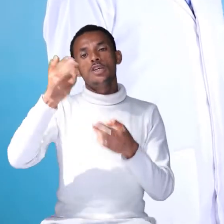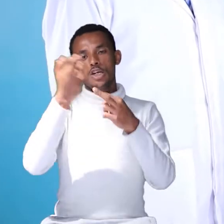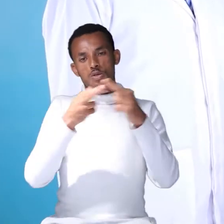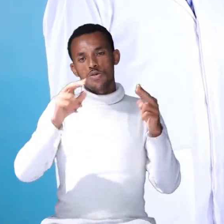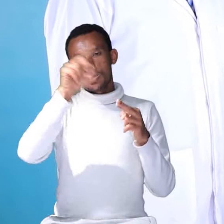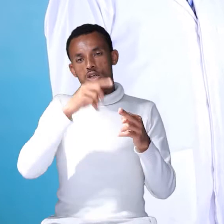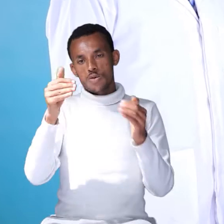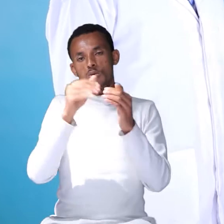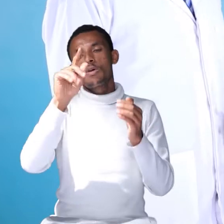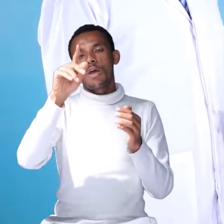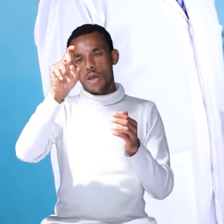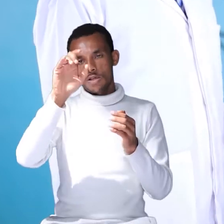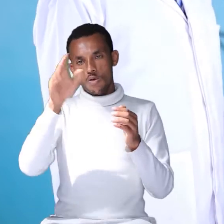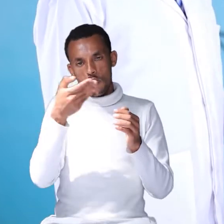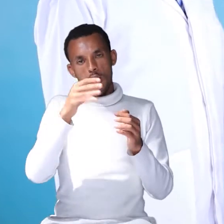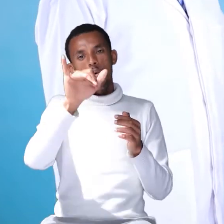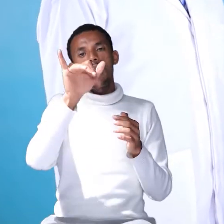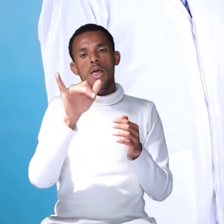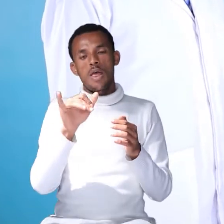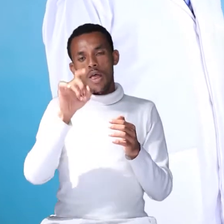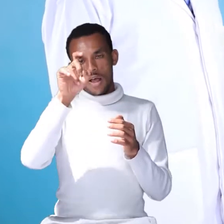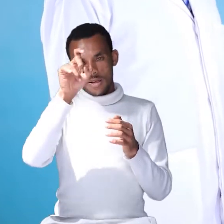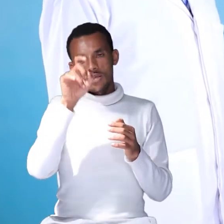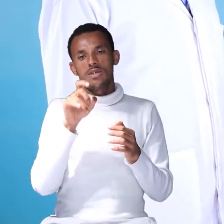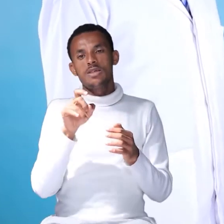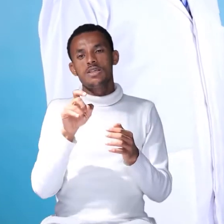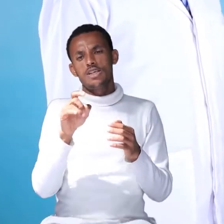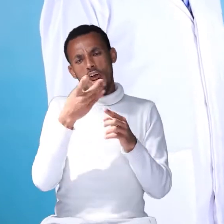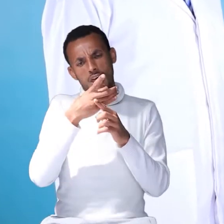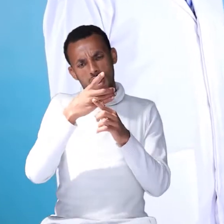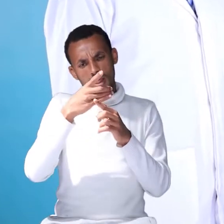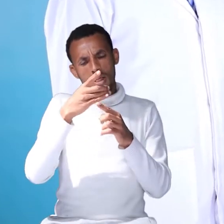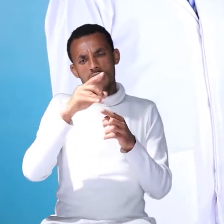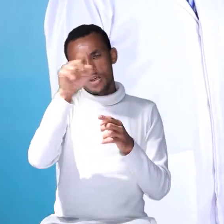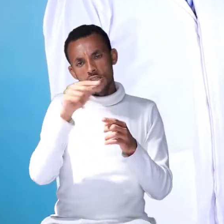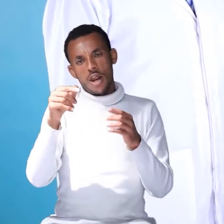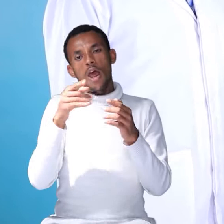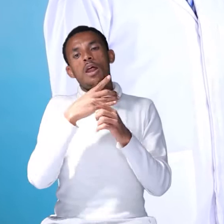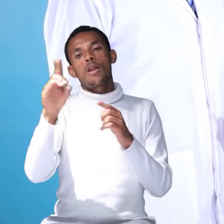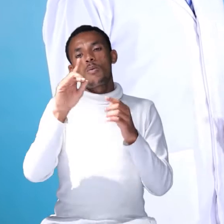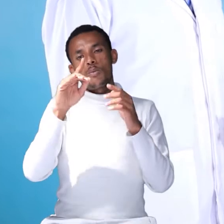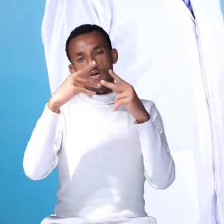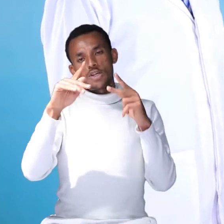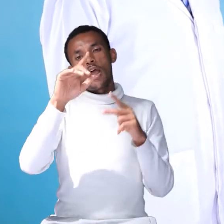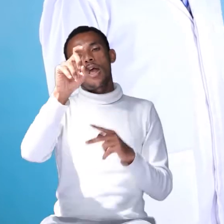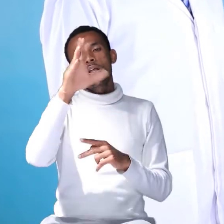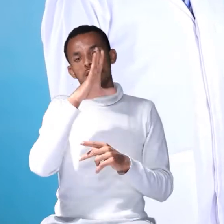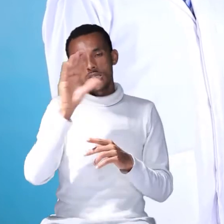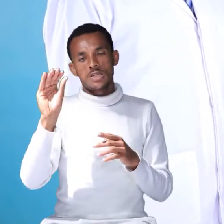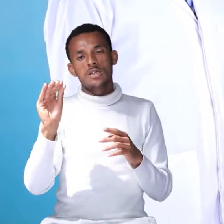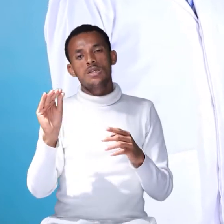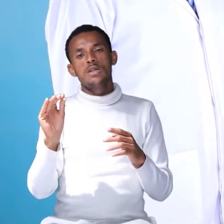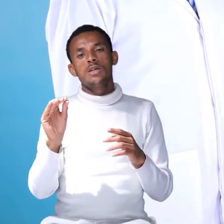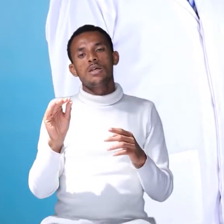is equal to kx over y, z is directly proportional to x,